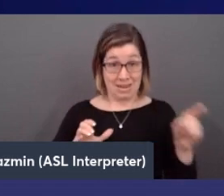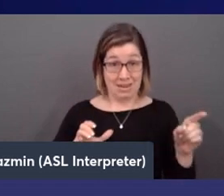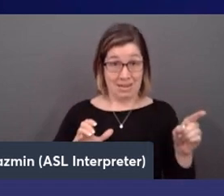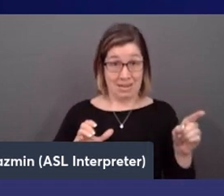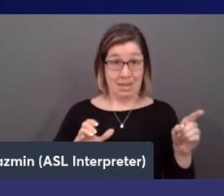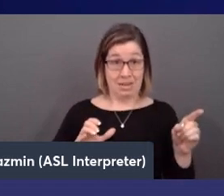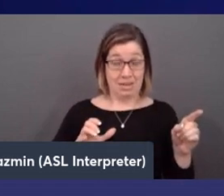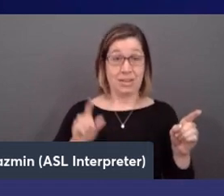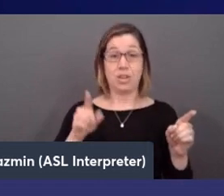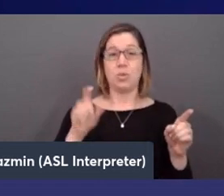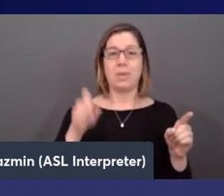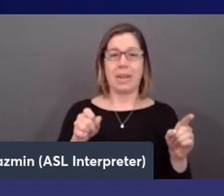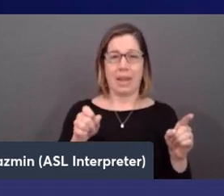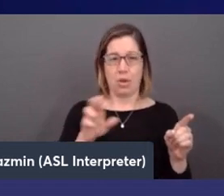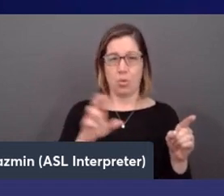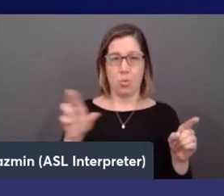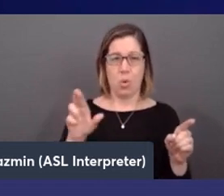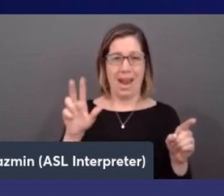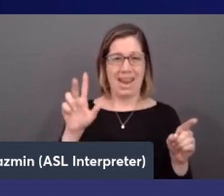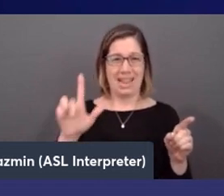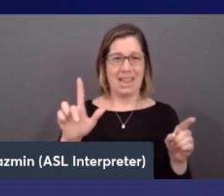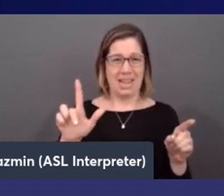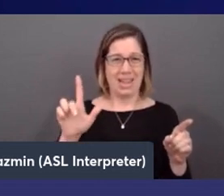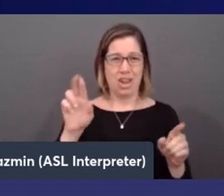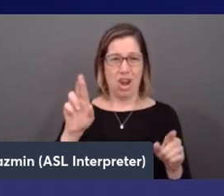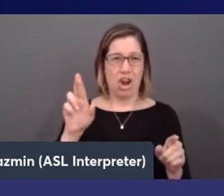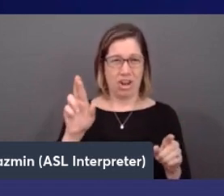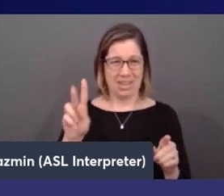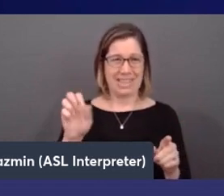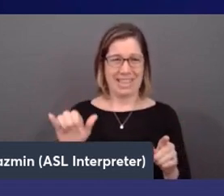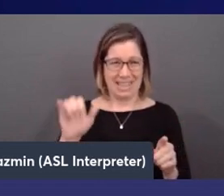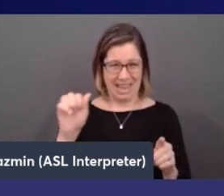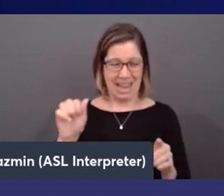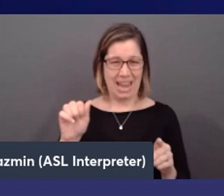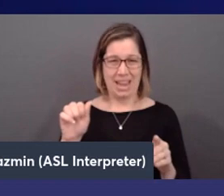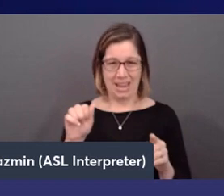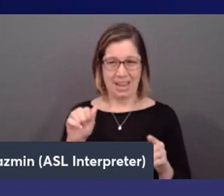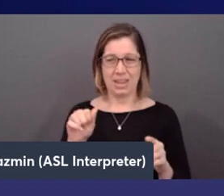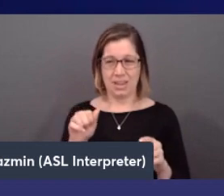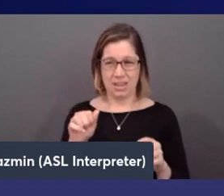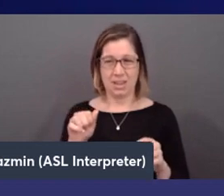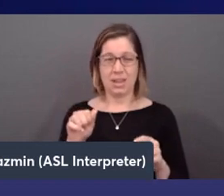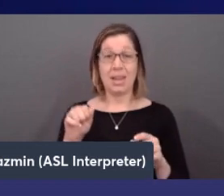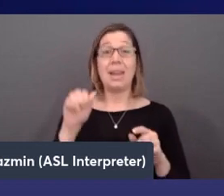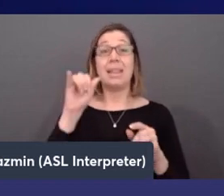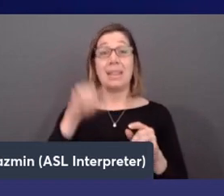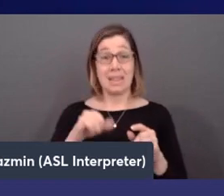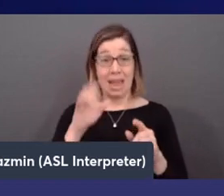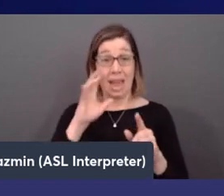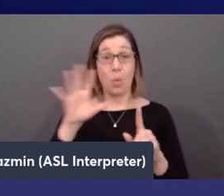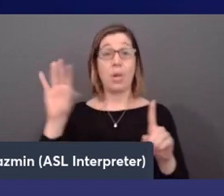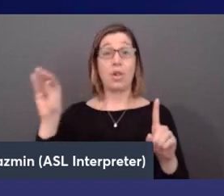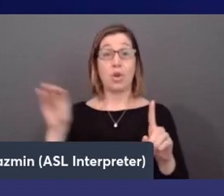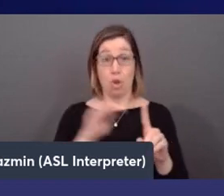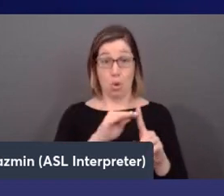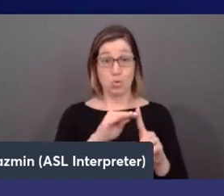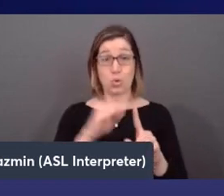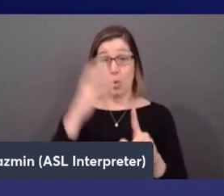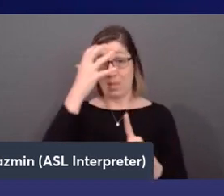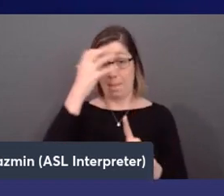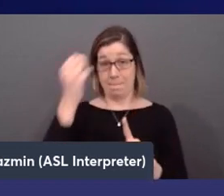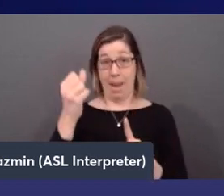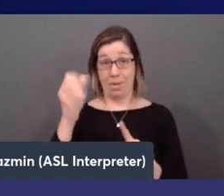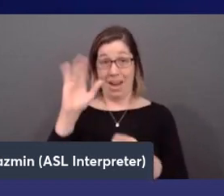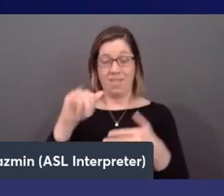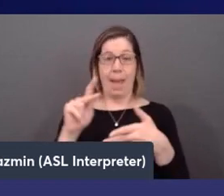write a key, in this case, our key A, with a value of 100. That will go to the memory of the primary node. And